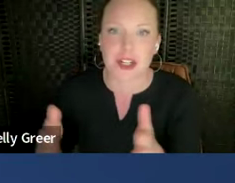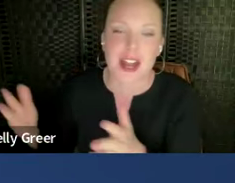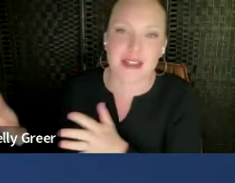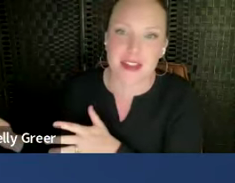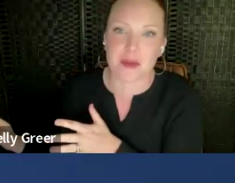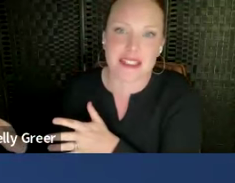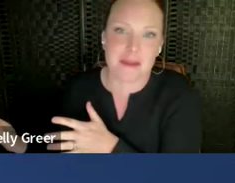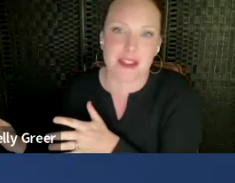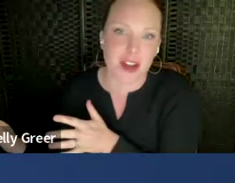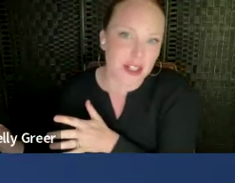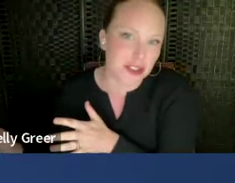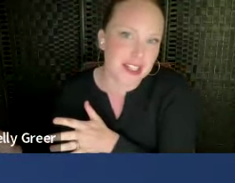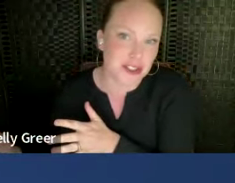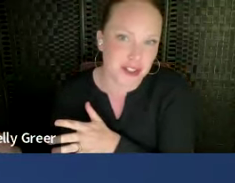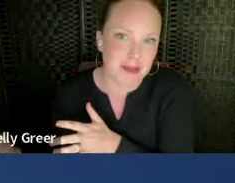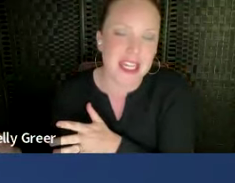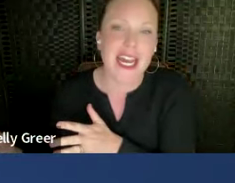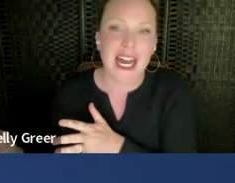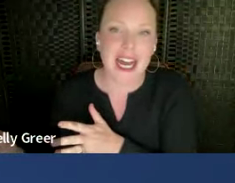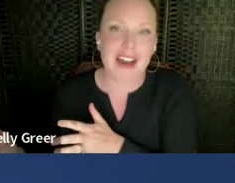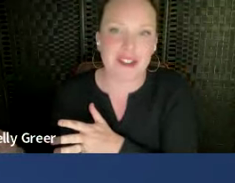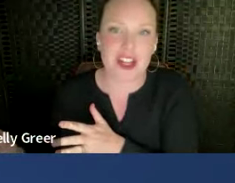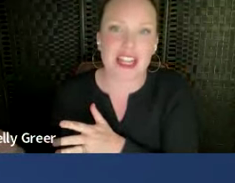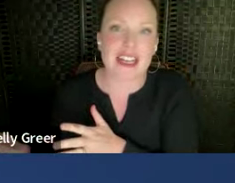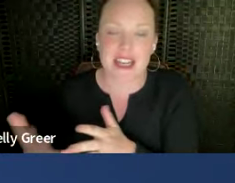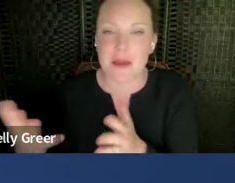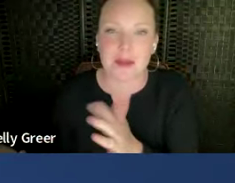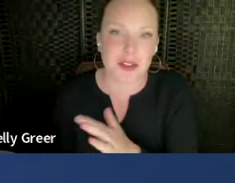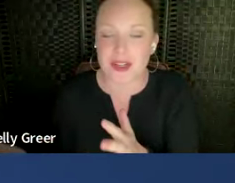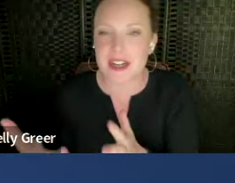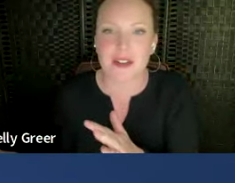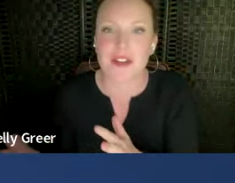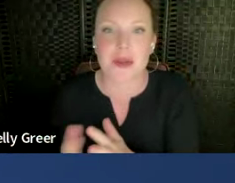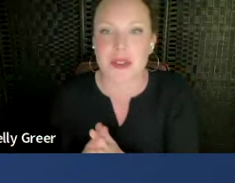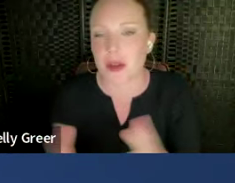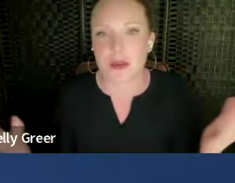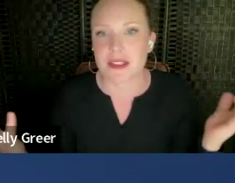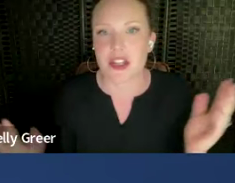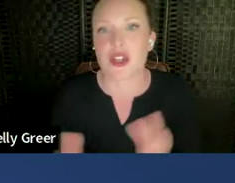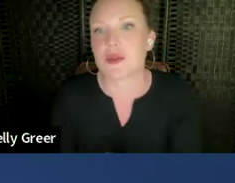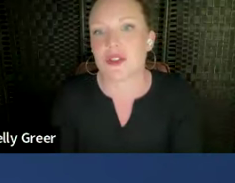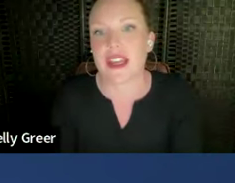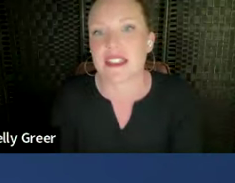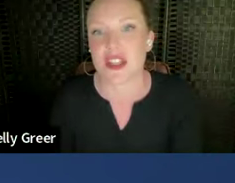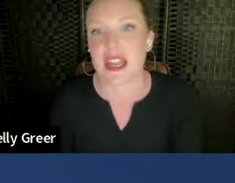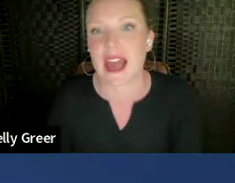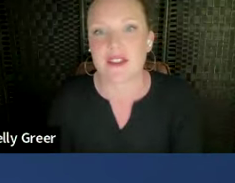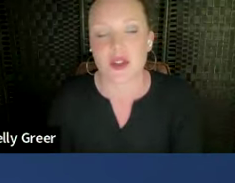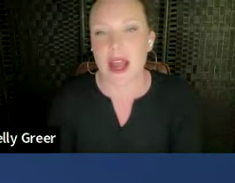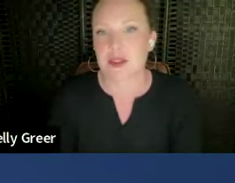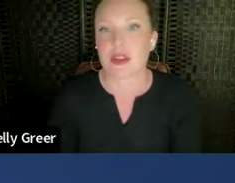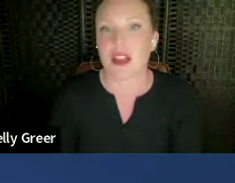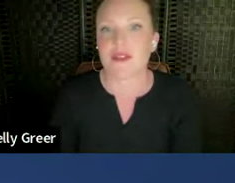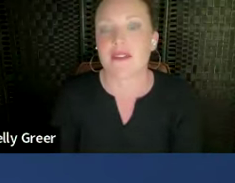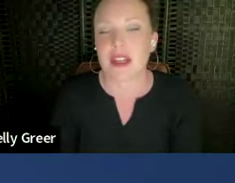watching the interpreter, and then they would send me the CART transcript after the class, and I'd be able to read and review. So it was a huge advantage that I